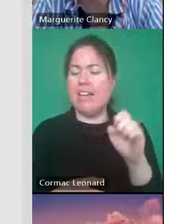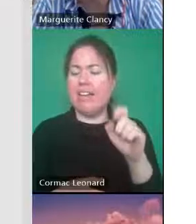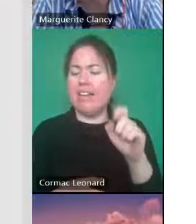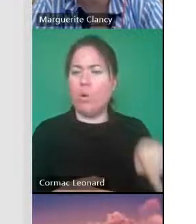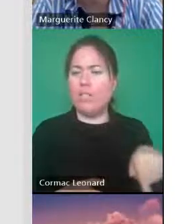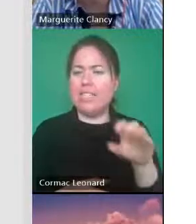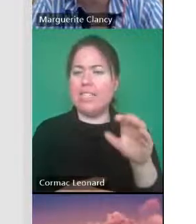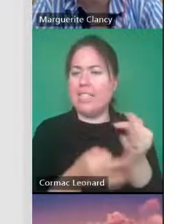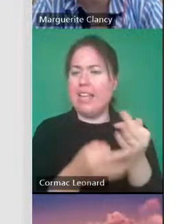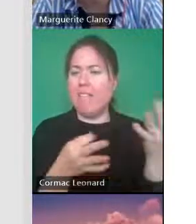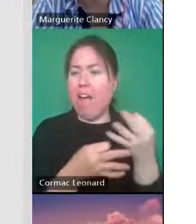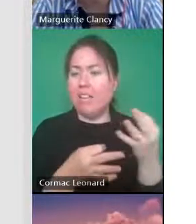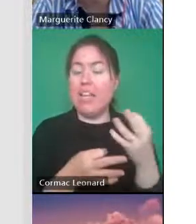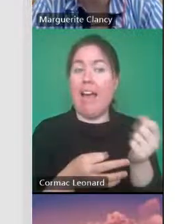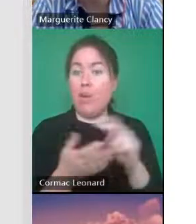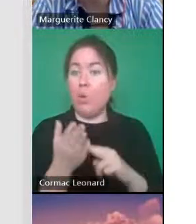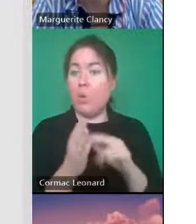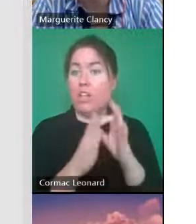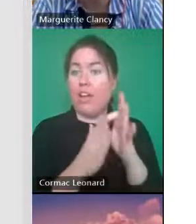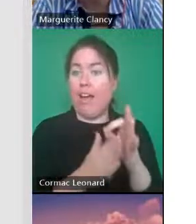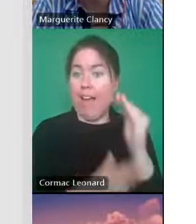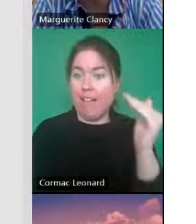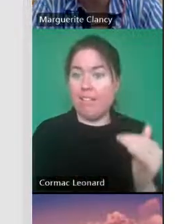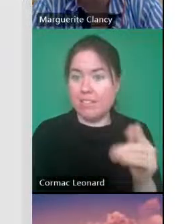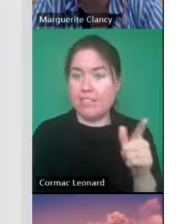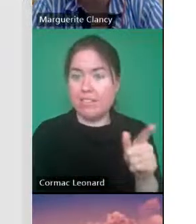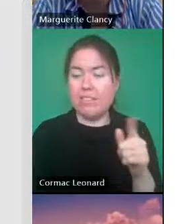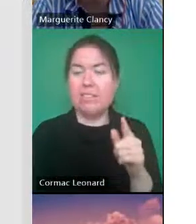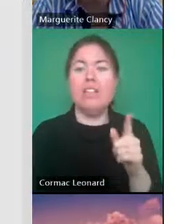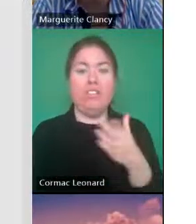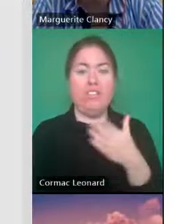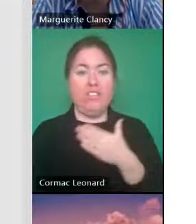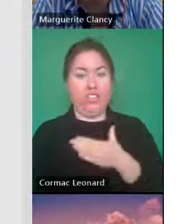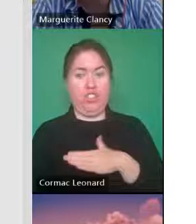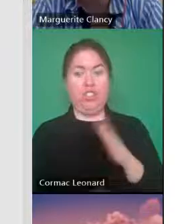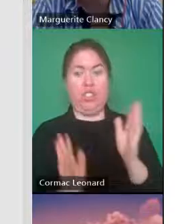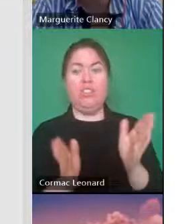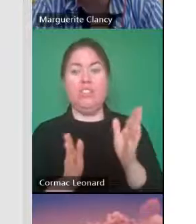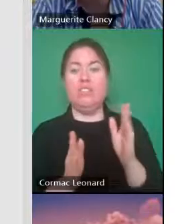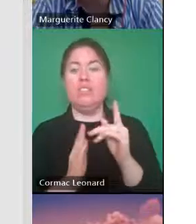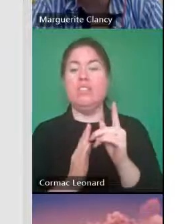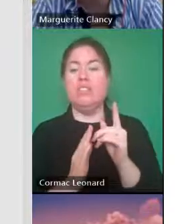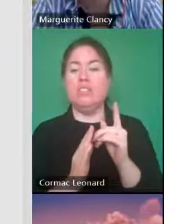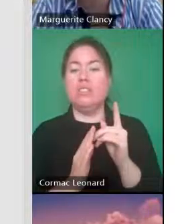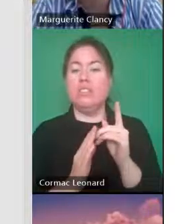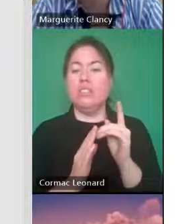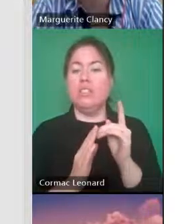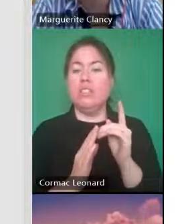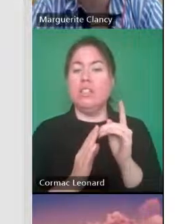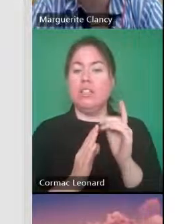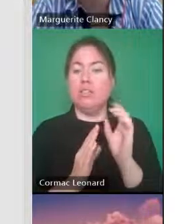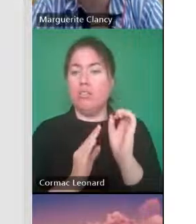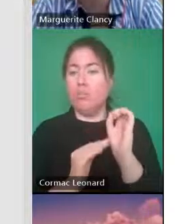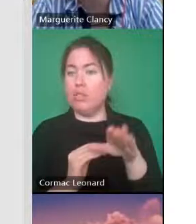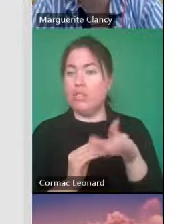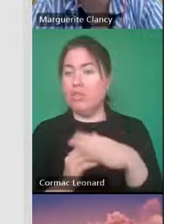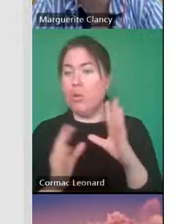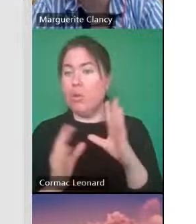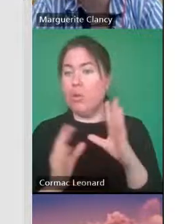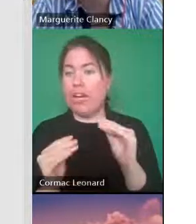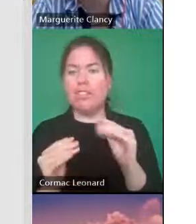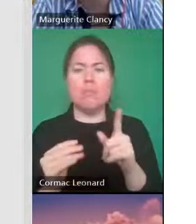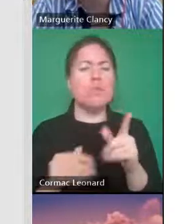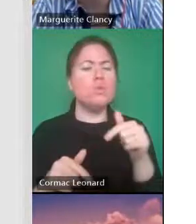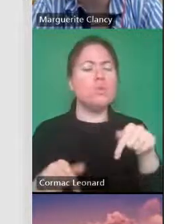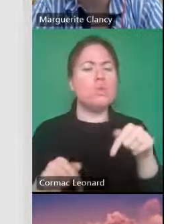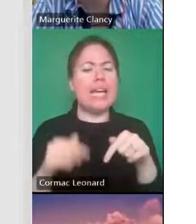hse.ie/safeguarding, and there's a user guide. I've just submitted the user guide into the web chat. So today's focus, though some people may